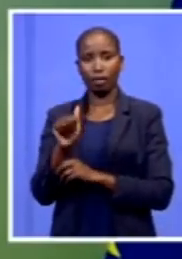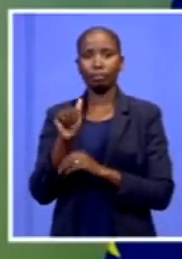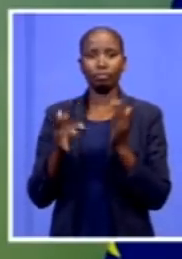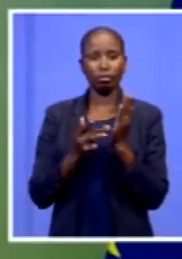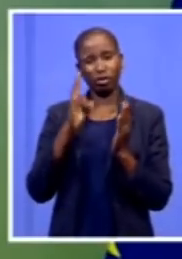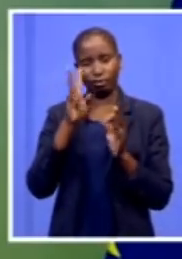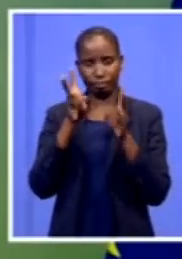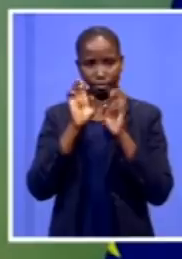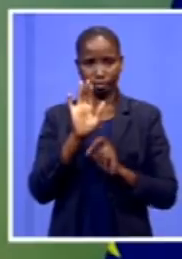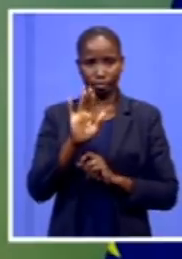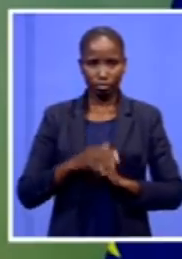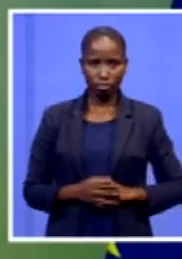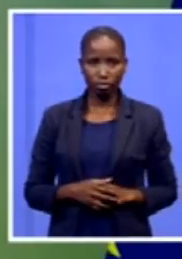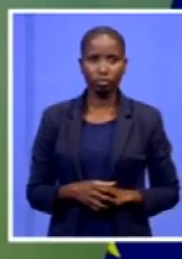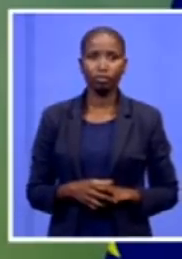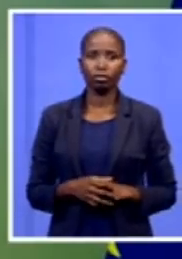middle of this year.